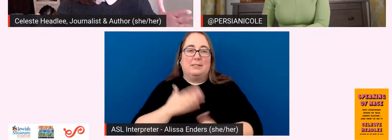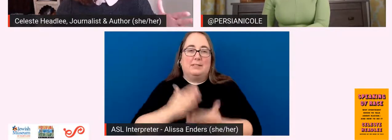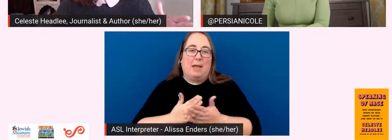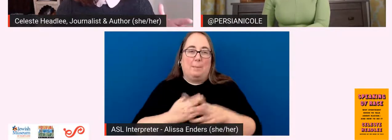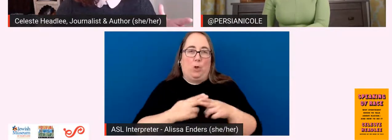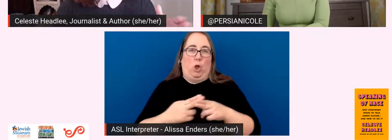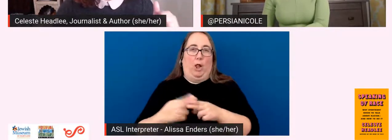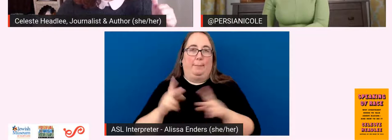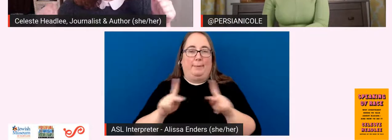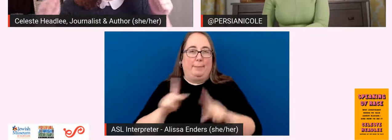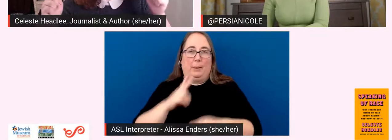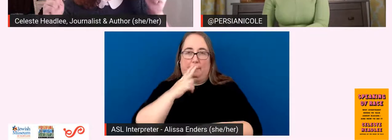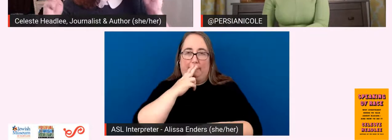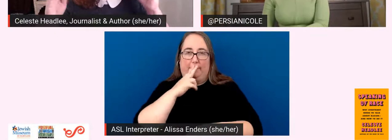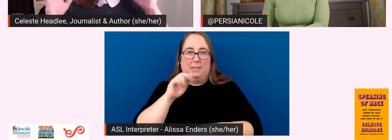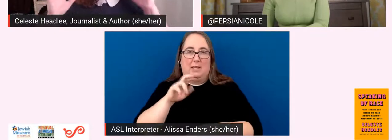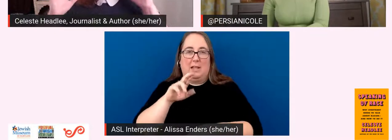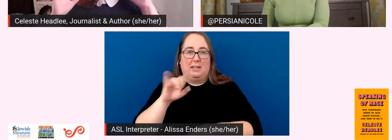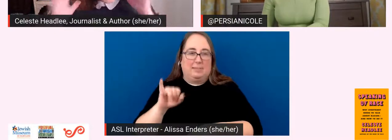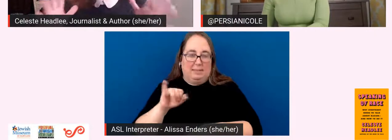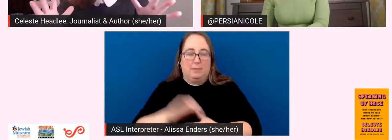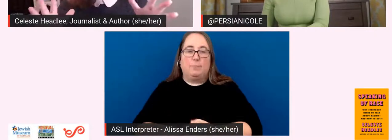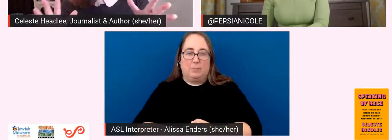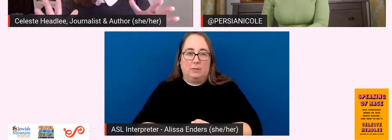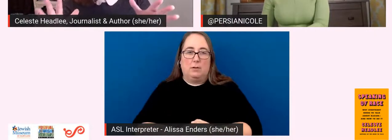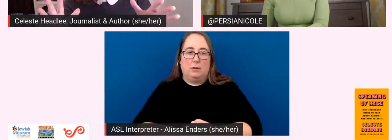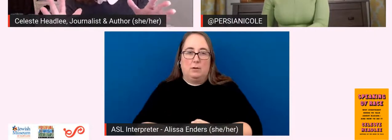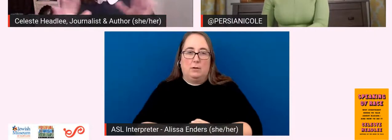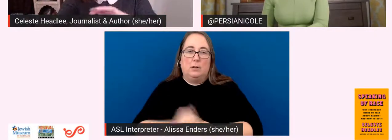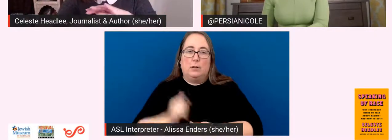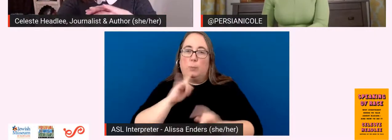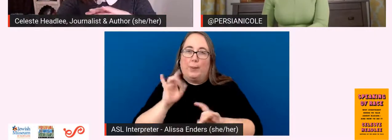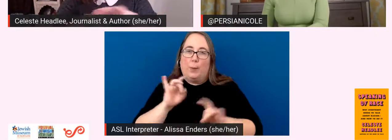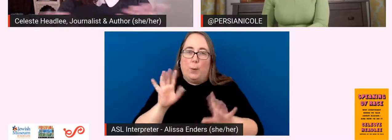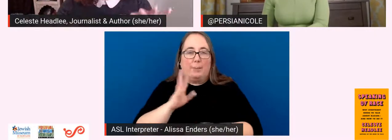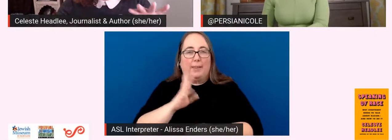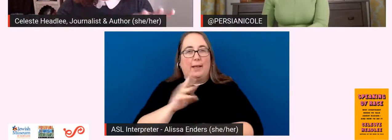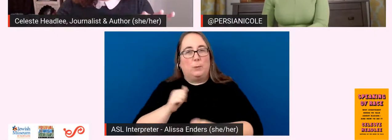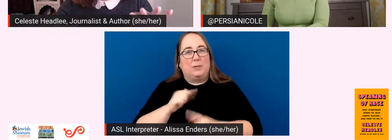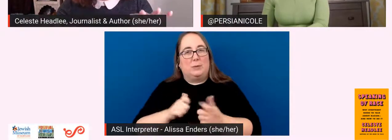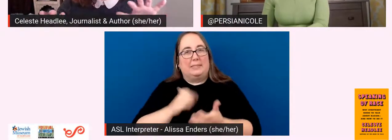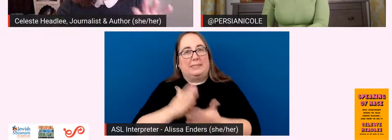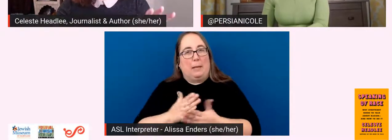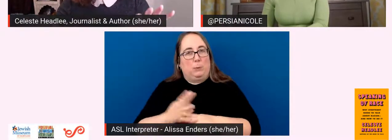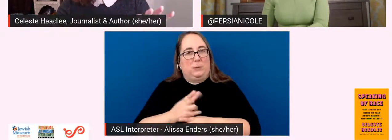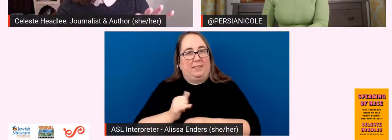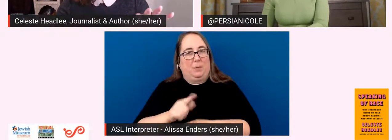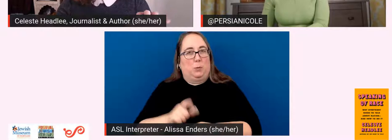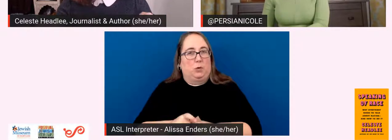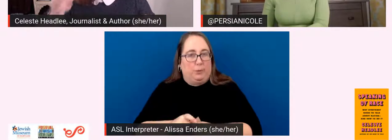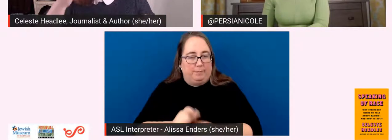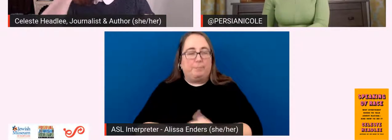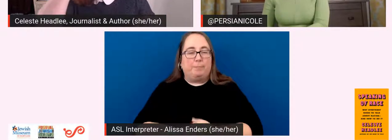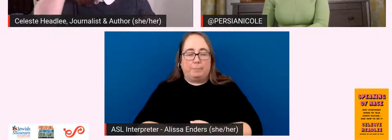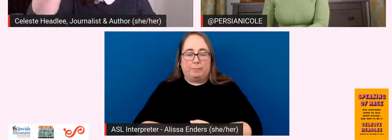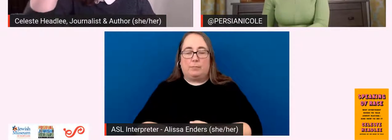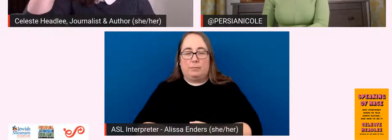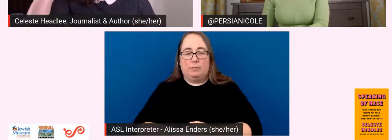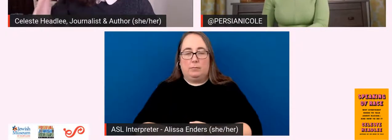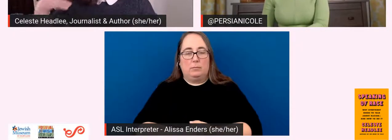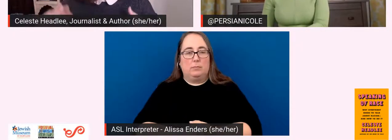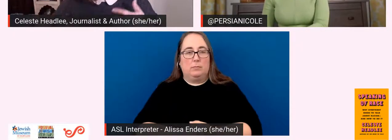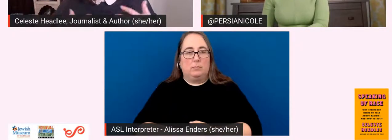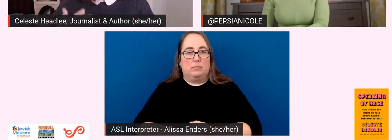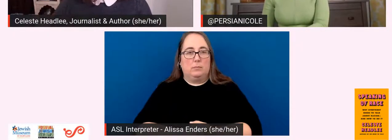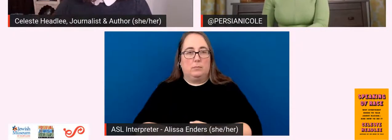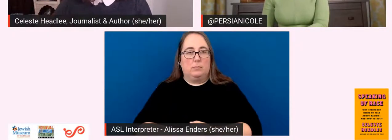a Nazi, right? Nazis were really horrible, and we need to stop diluting how terrible that was. Mm-hmm. But